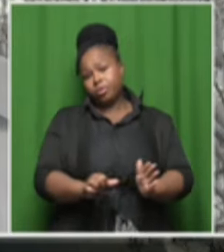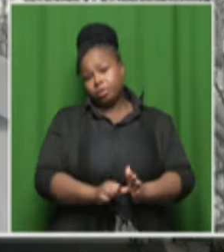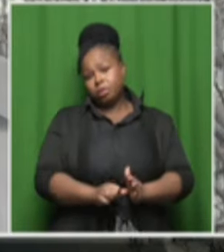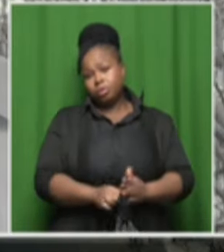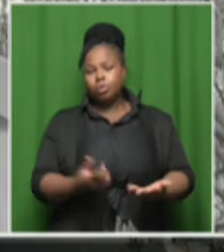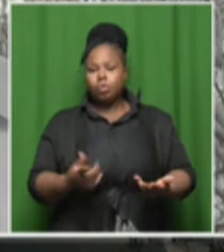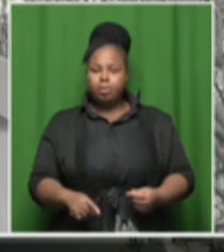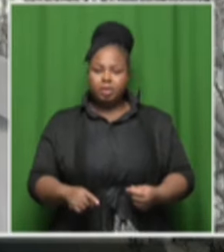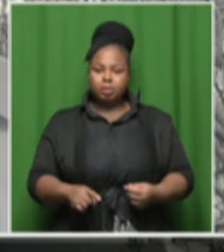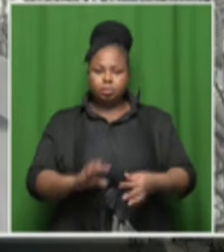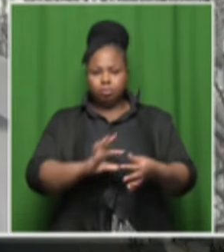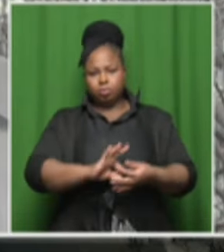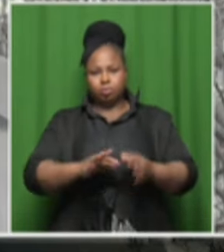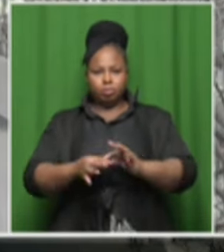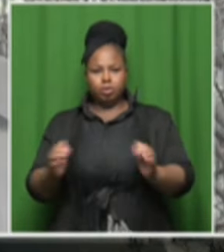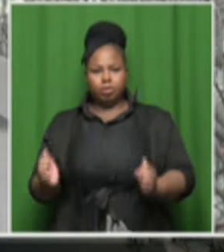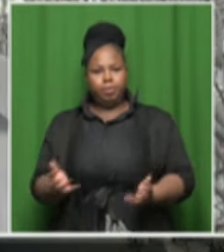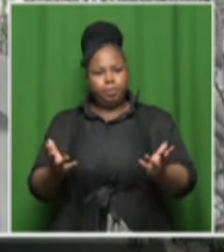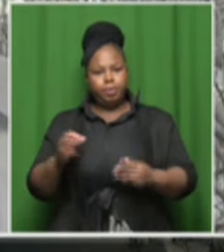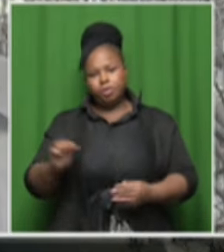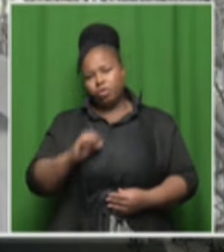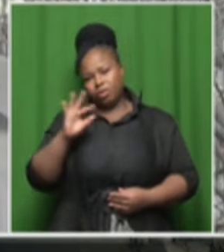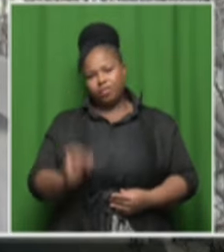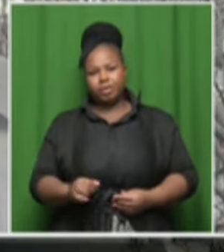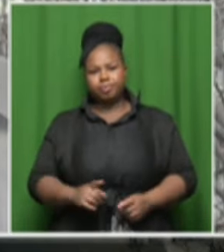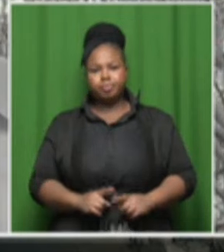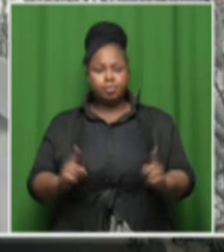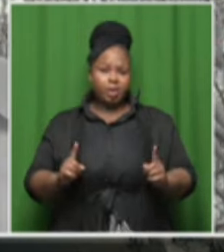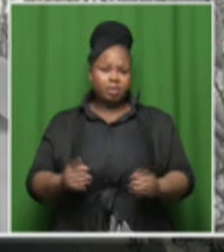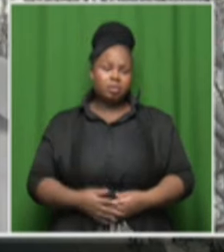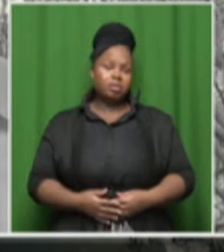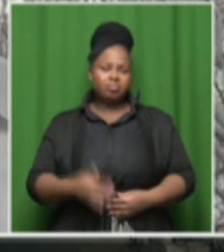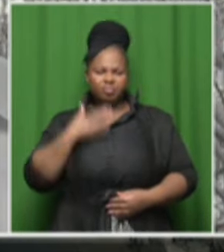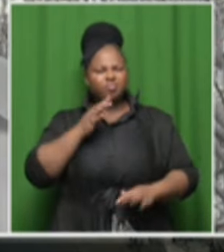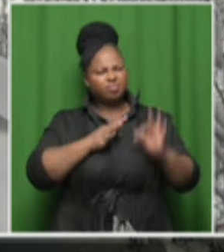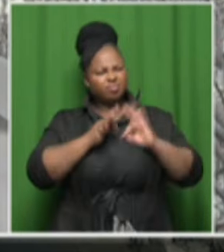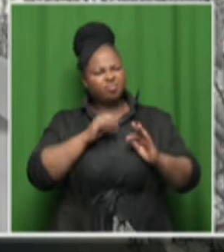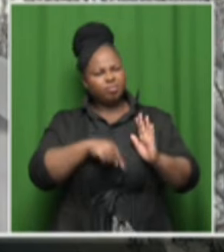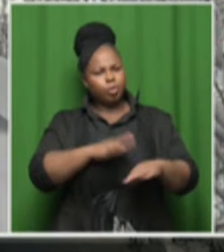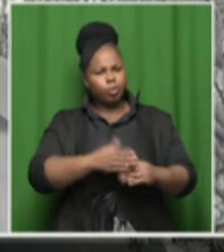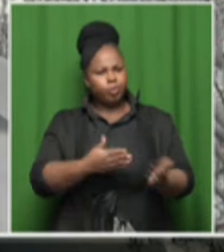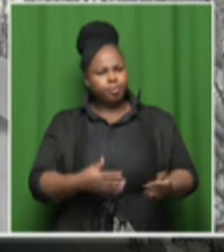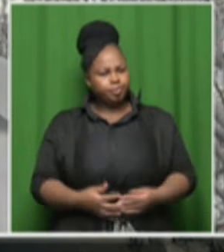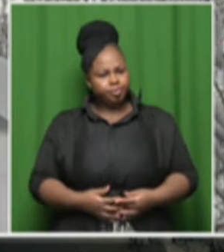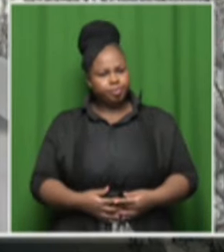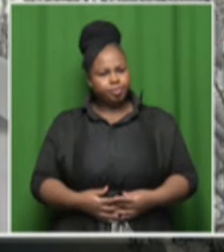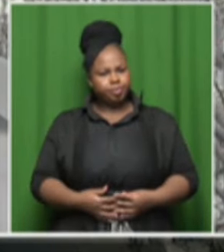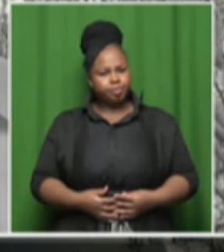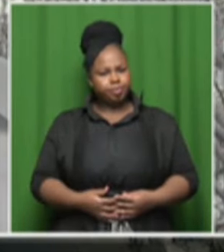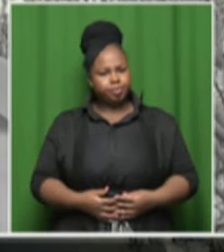supporting ecosystem, encourage innovation in South Africa. It comes at a cost. Talk to us a little bit more about that.